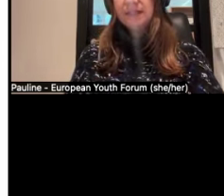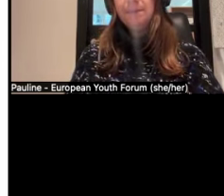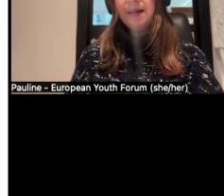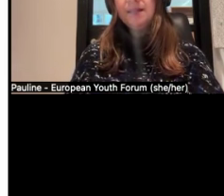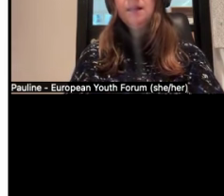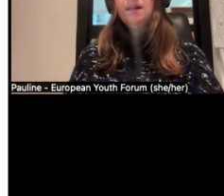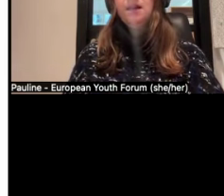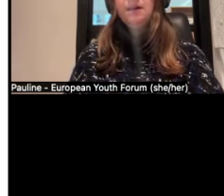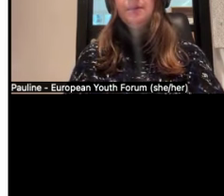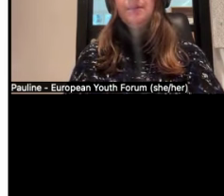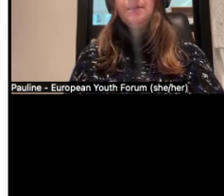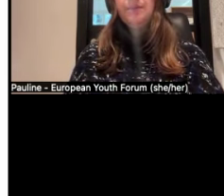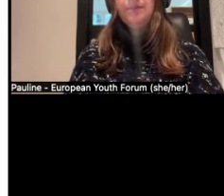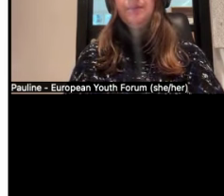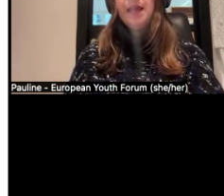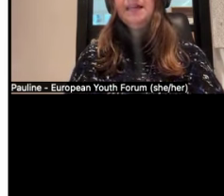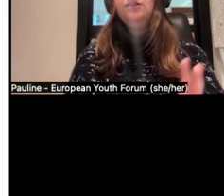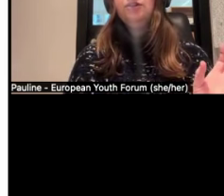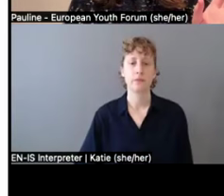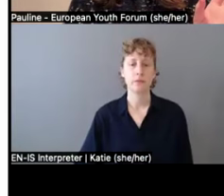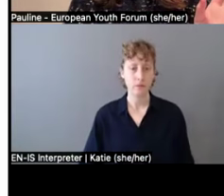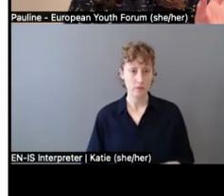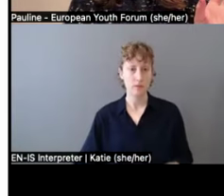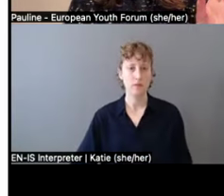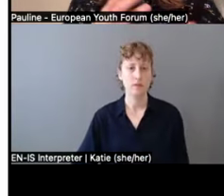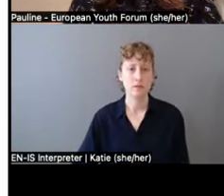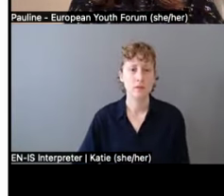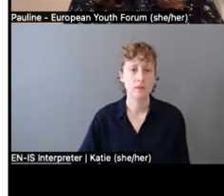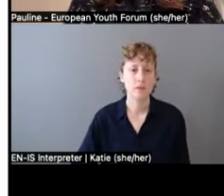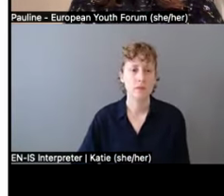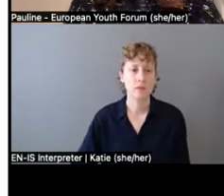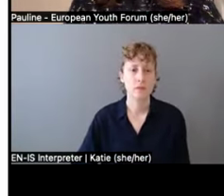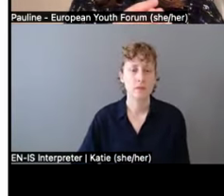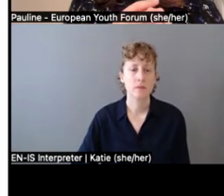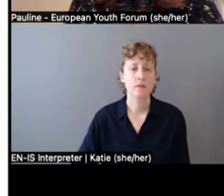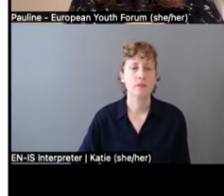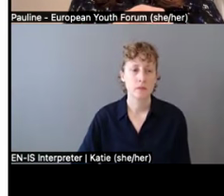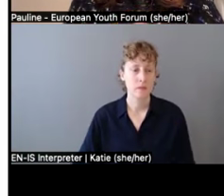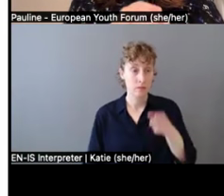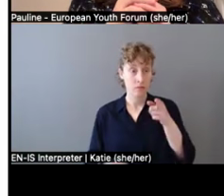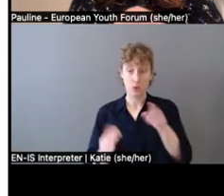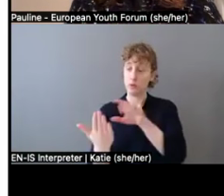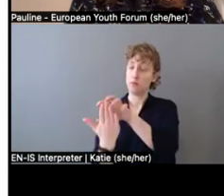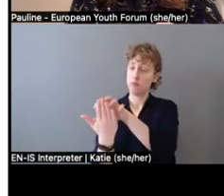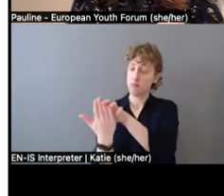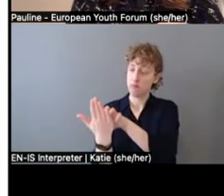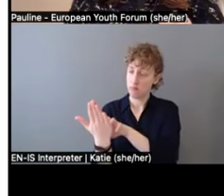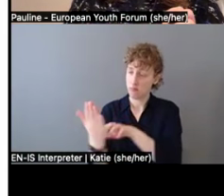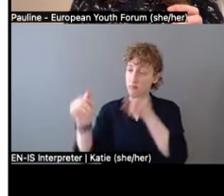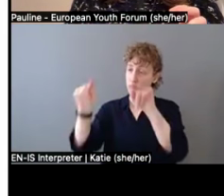narrative template and the work plan really relate to the